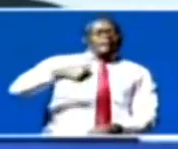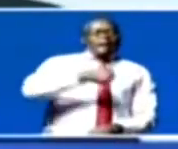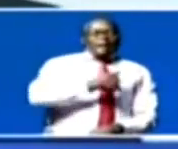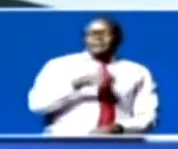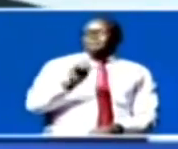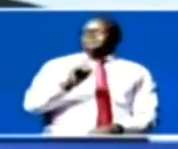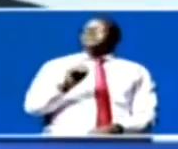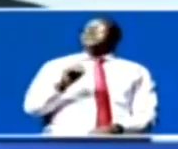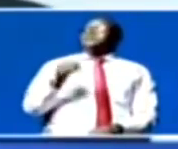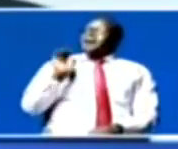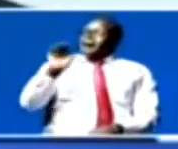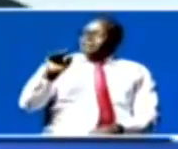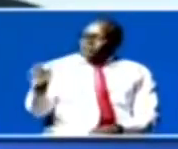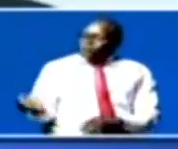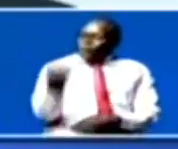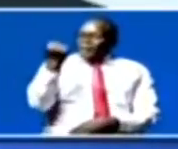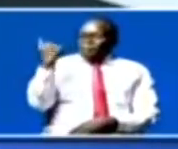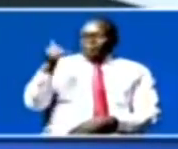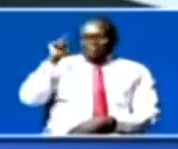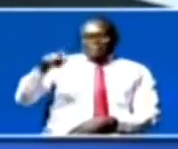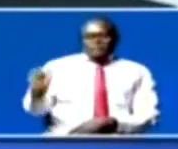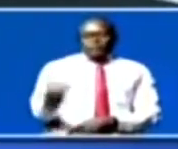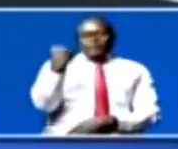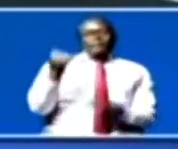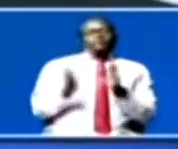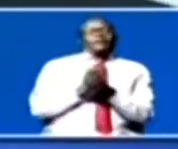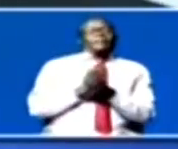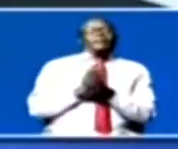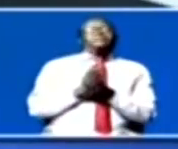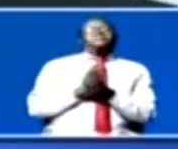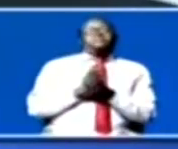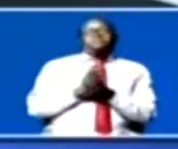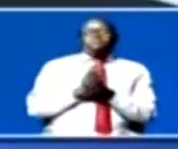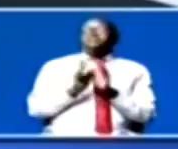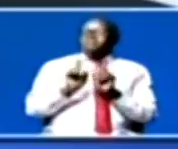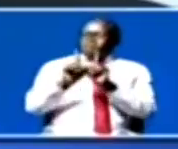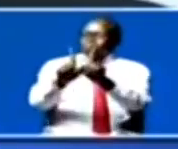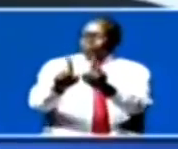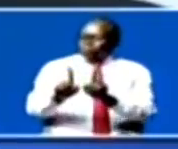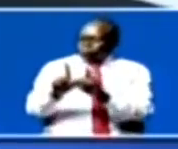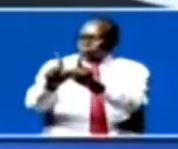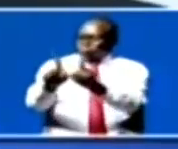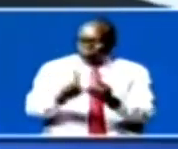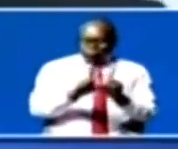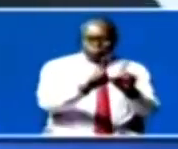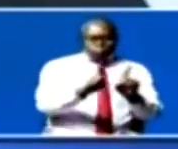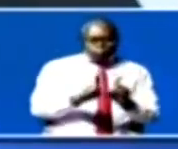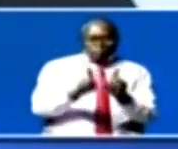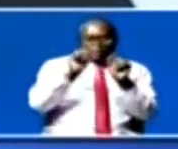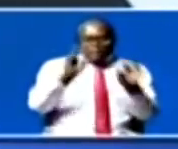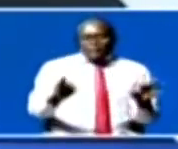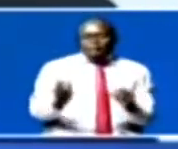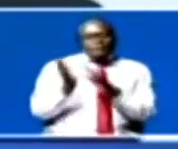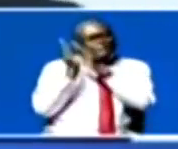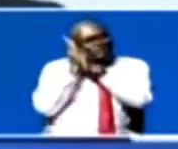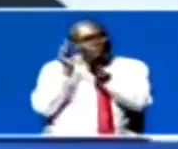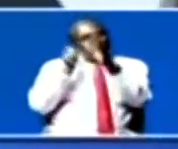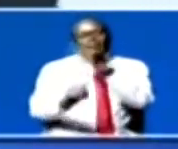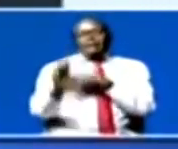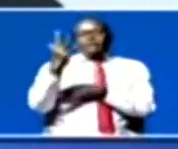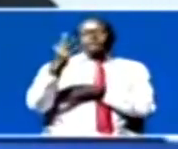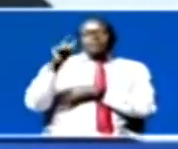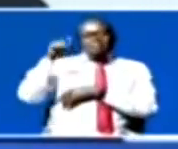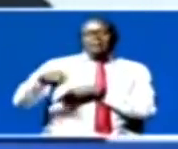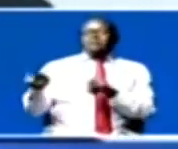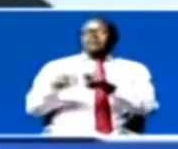should complain that we're asking you to wake up, because we will wake up with you. And we are going to move around with you. If you are sleeping under a tree, tutalala